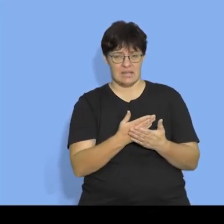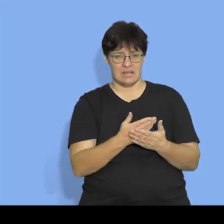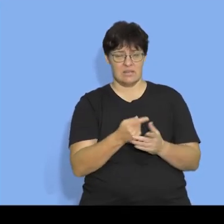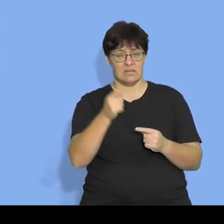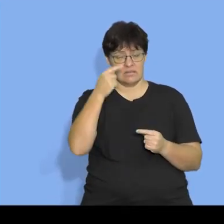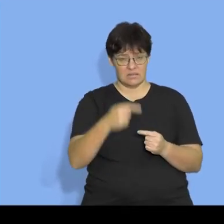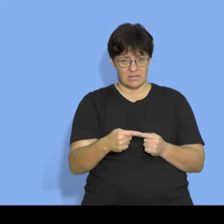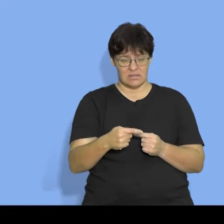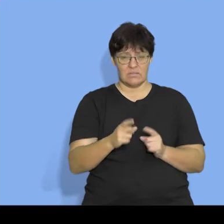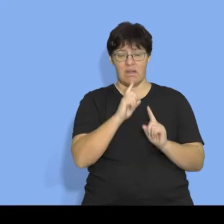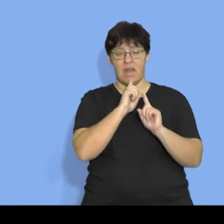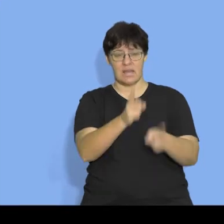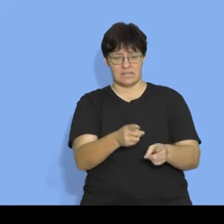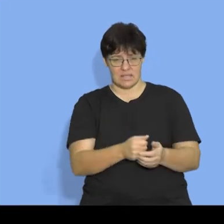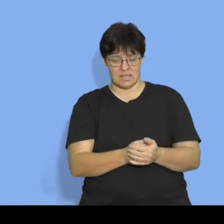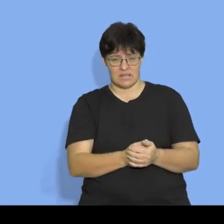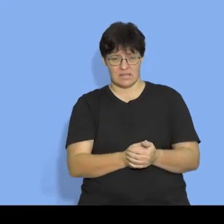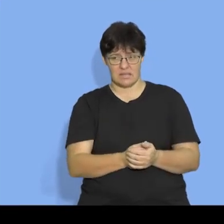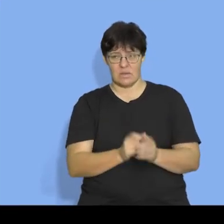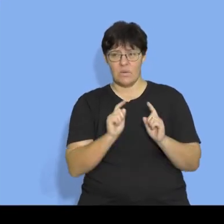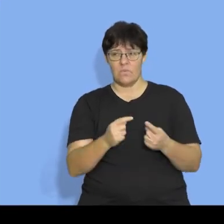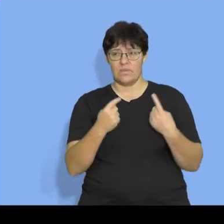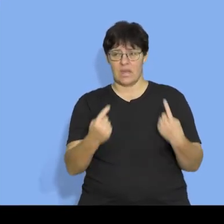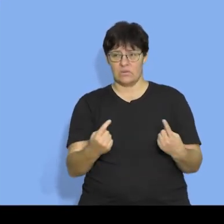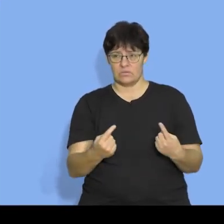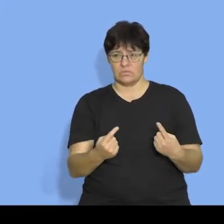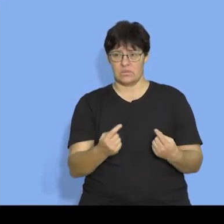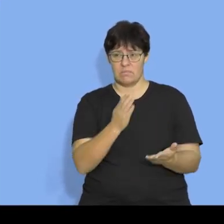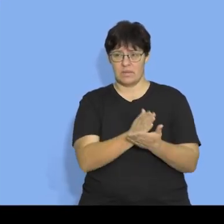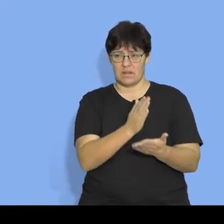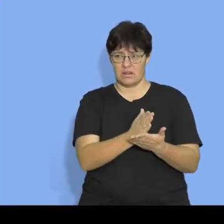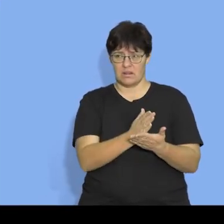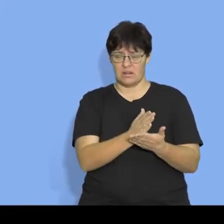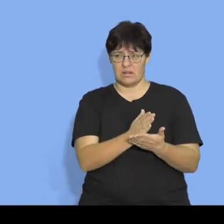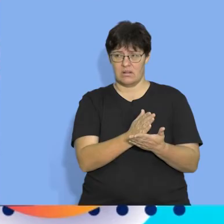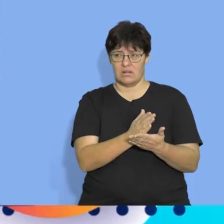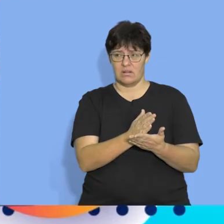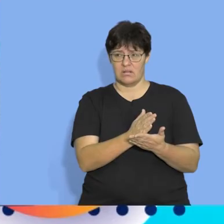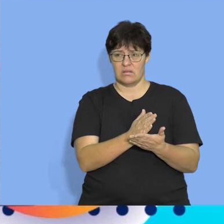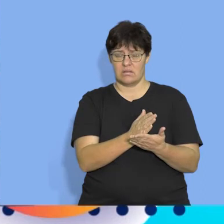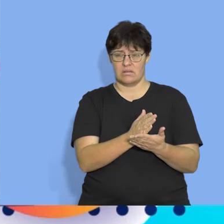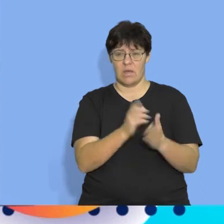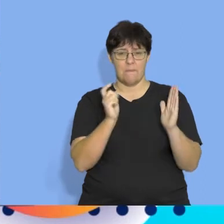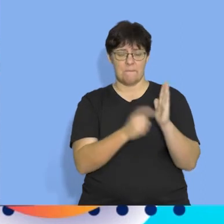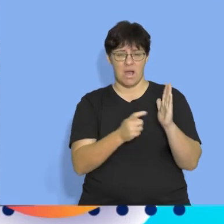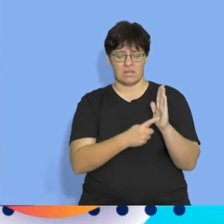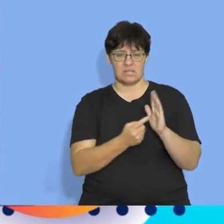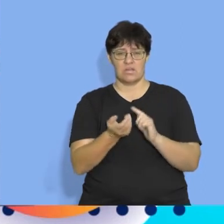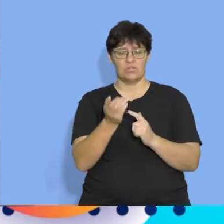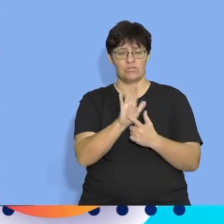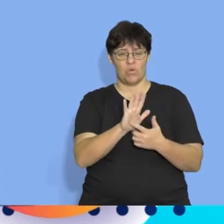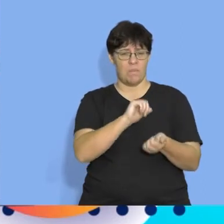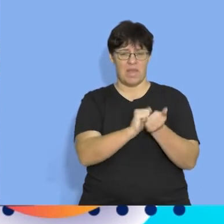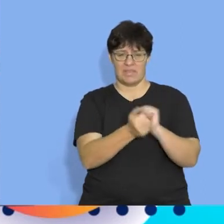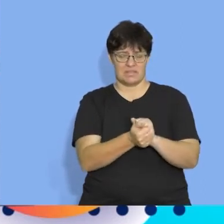step to the answer without this middle one, do it, okay? There's no marks for showing me